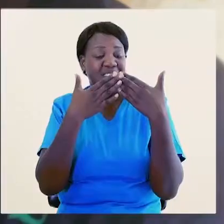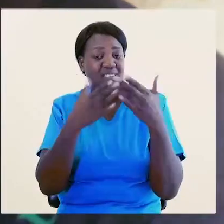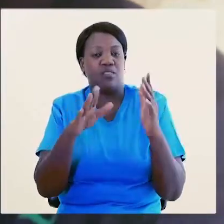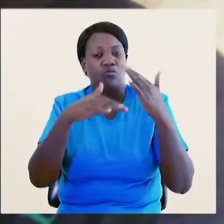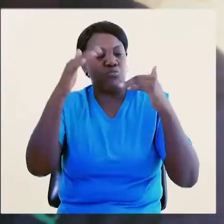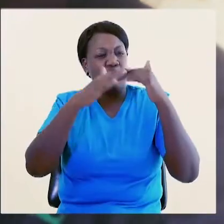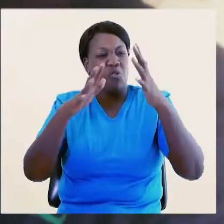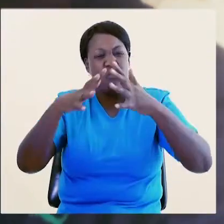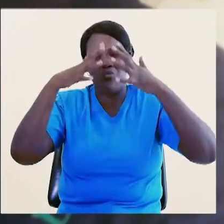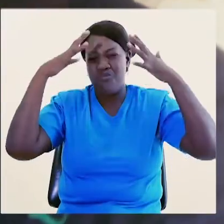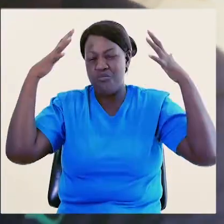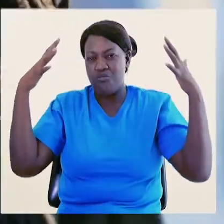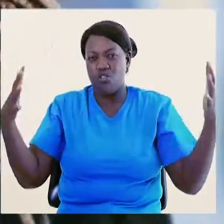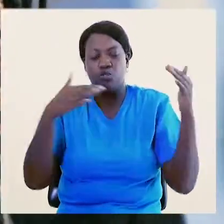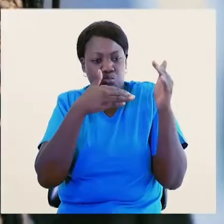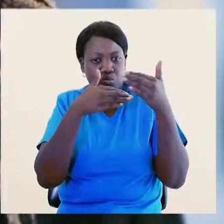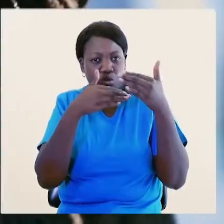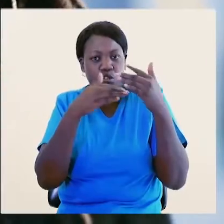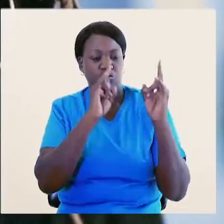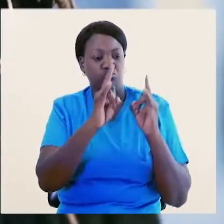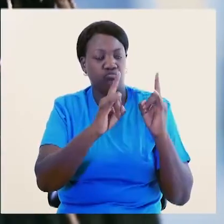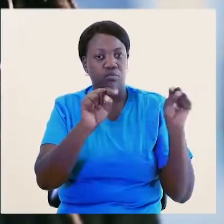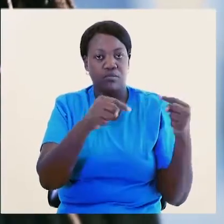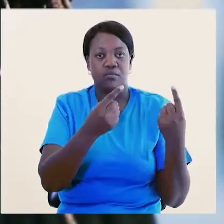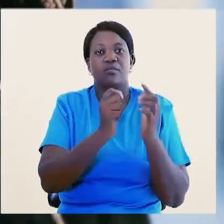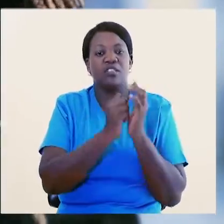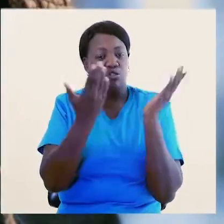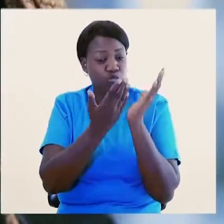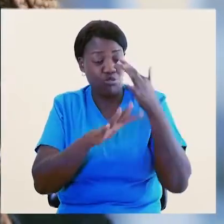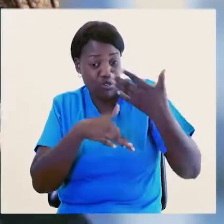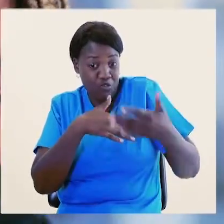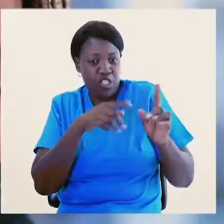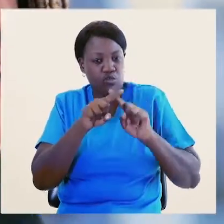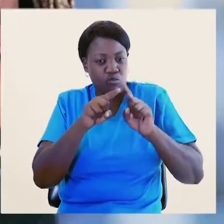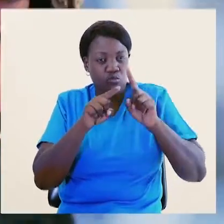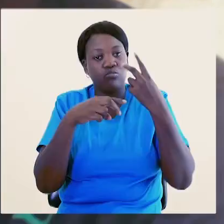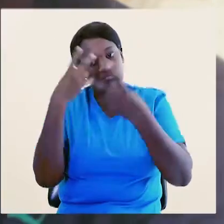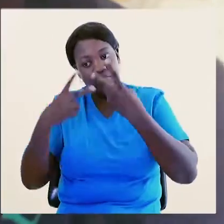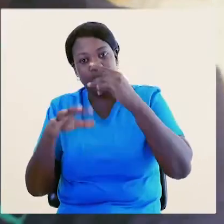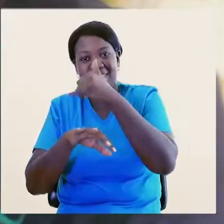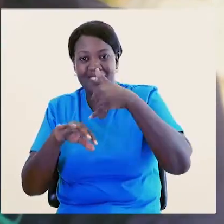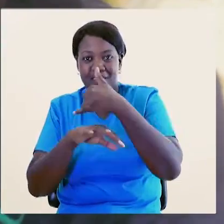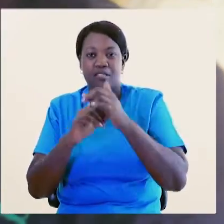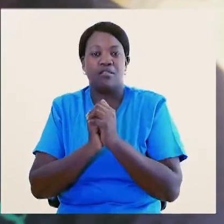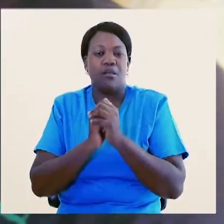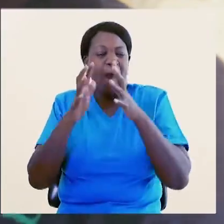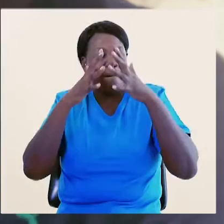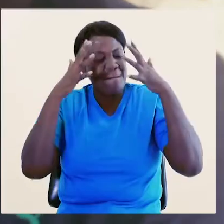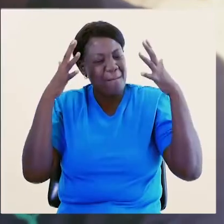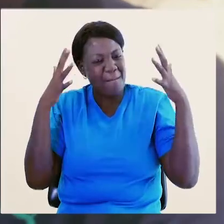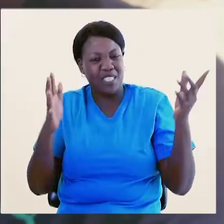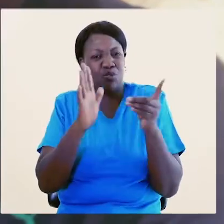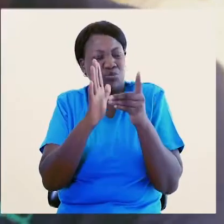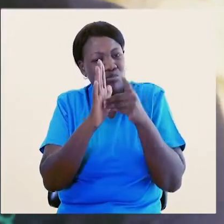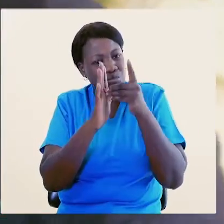very big mall just close to the stadium. What? We should go there after class. Oh, please, guys, we should go. You see? A big mall. Windhoek is